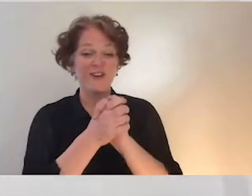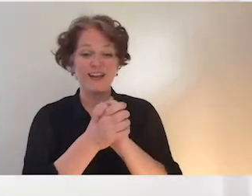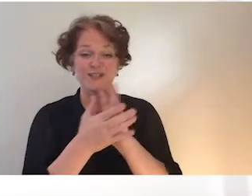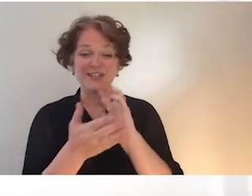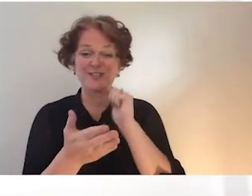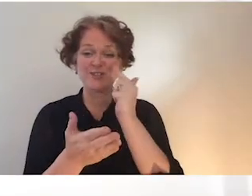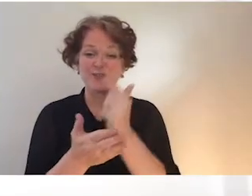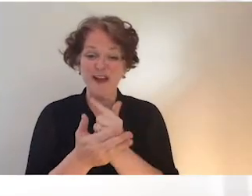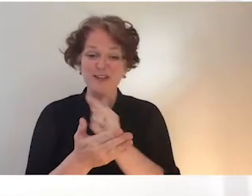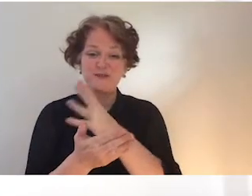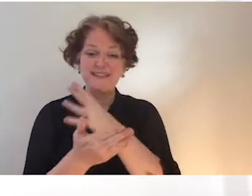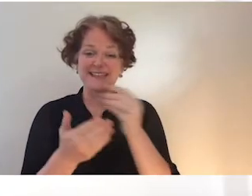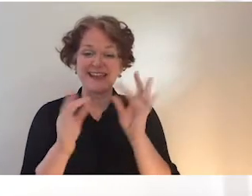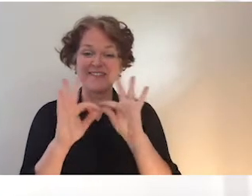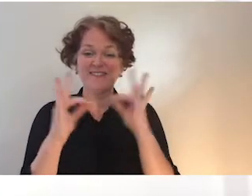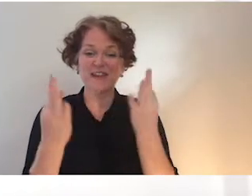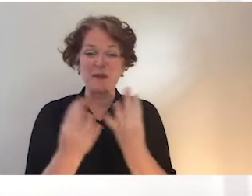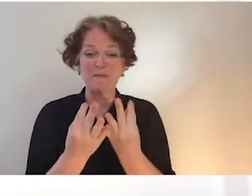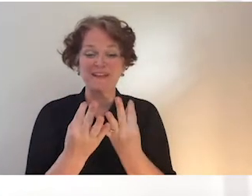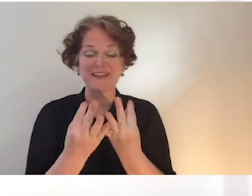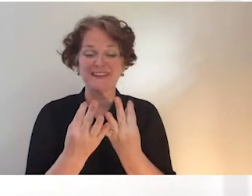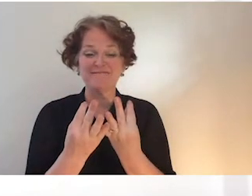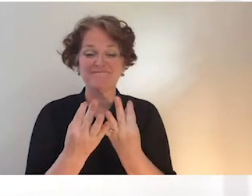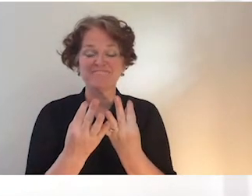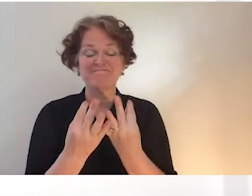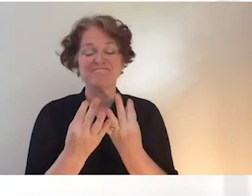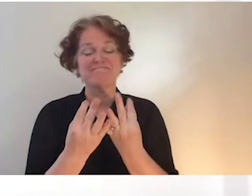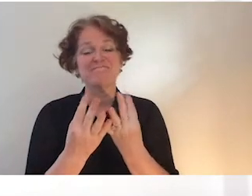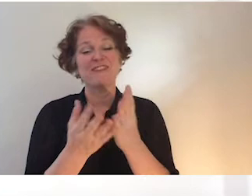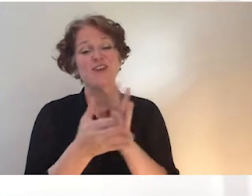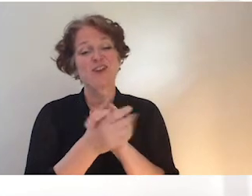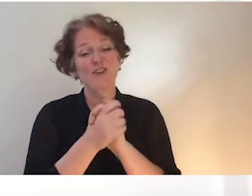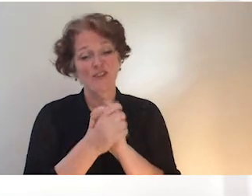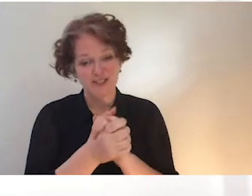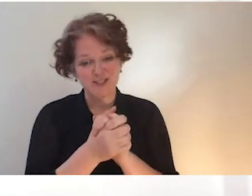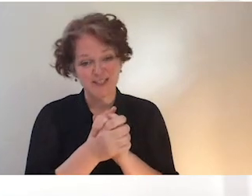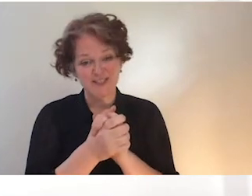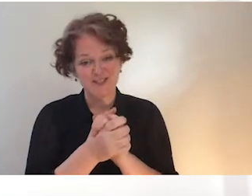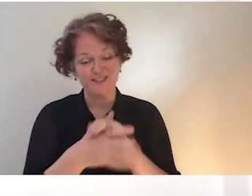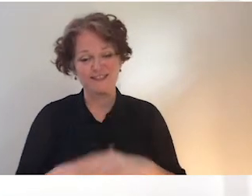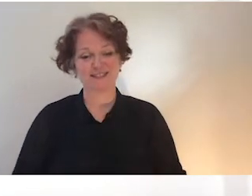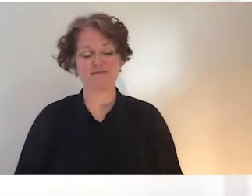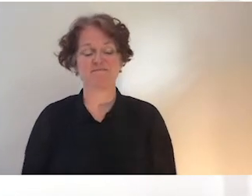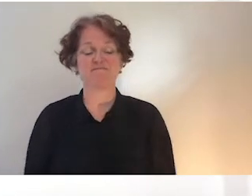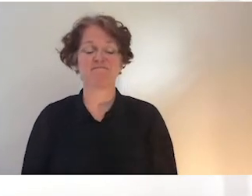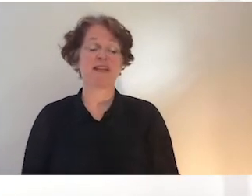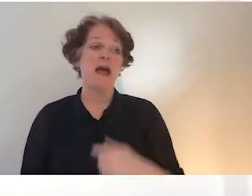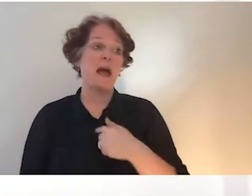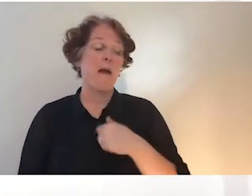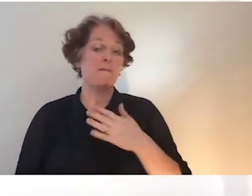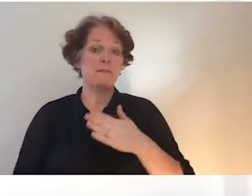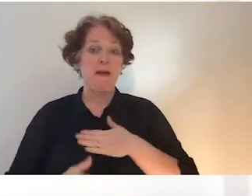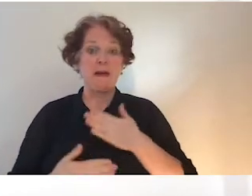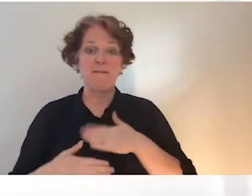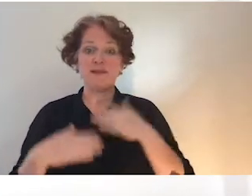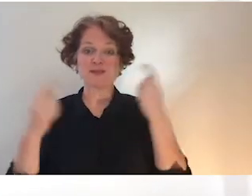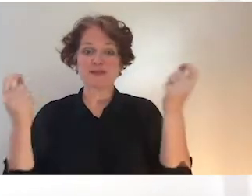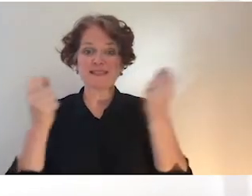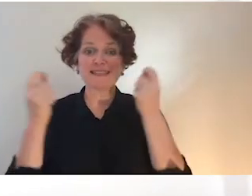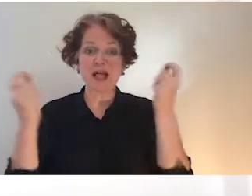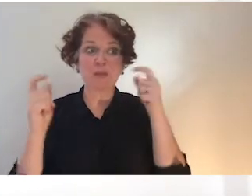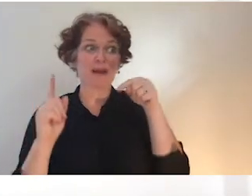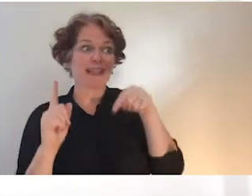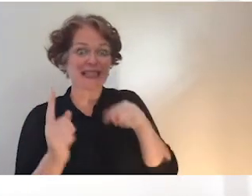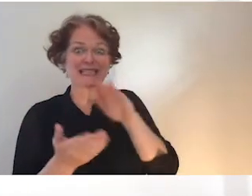Queridos graduandos y familiares, dear graduates and relatives, congratulations. It is a joy to